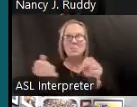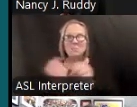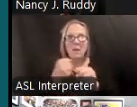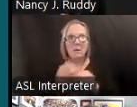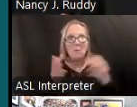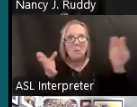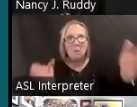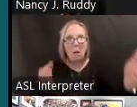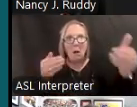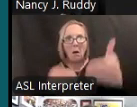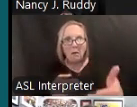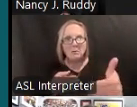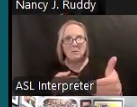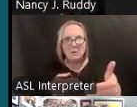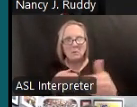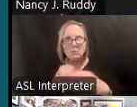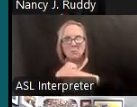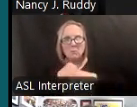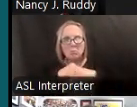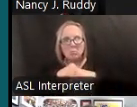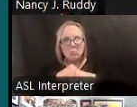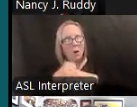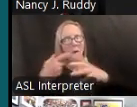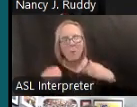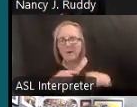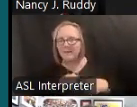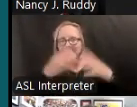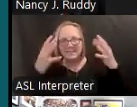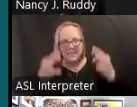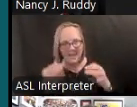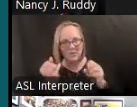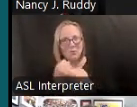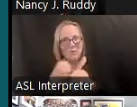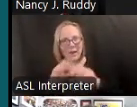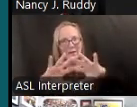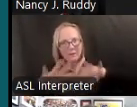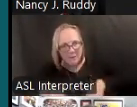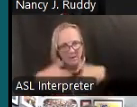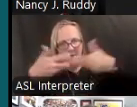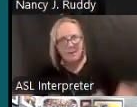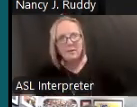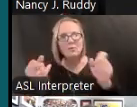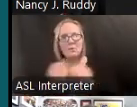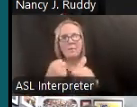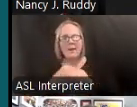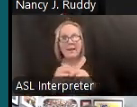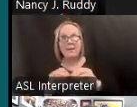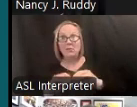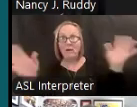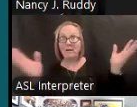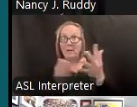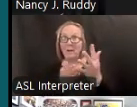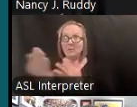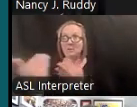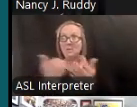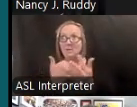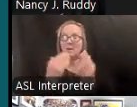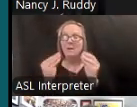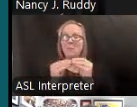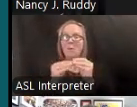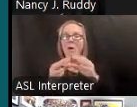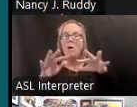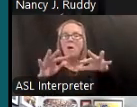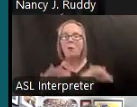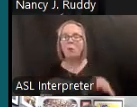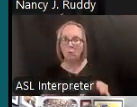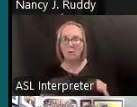boxes, we've turned the venue inside out to create transparency and visibility into the social, relaxation, and food and